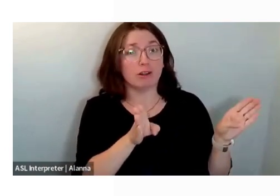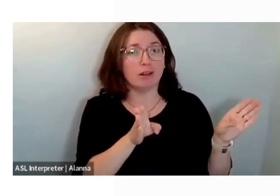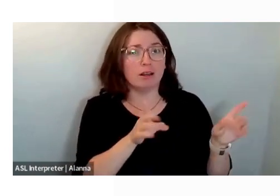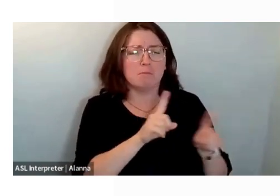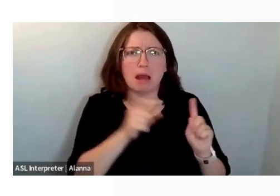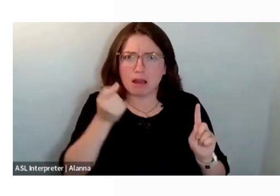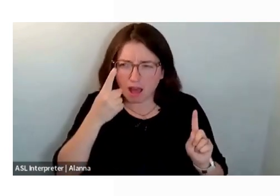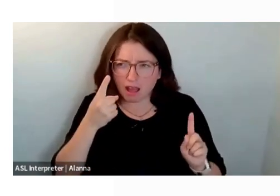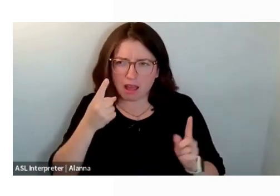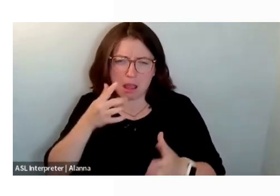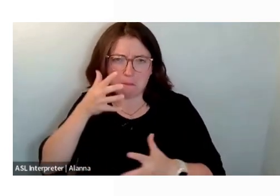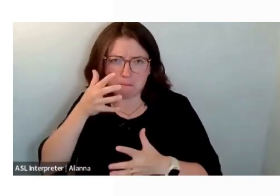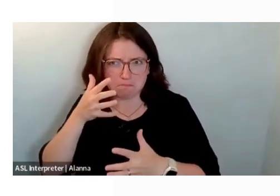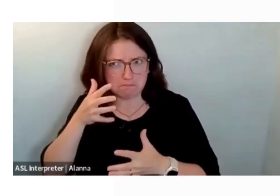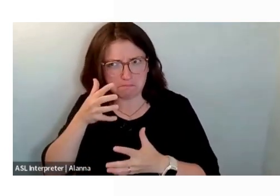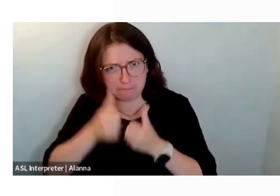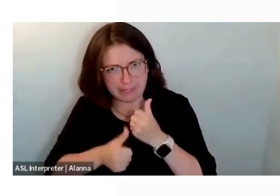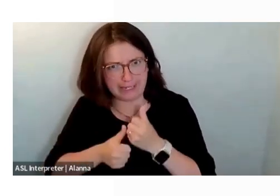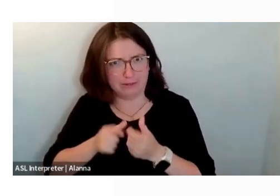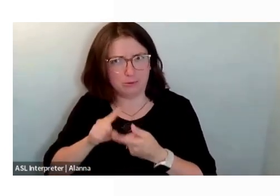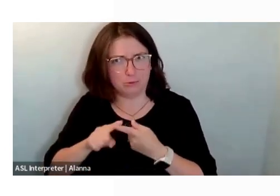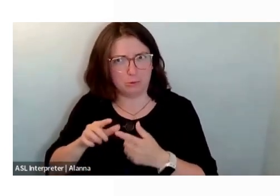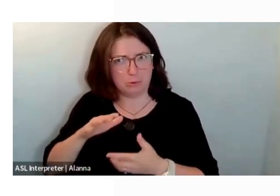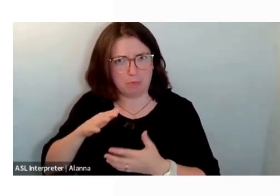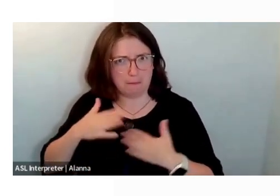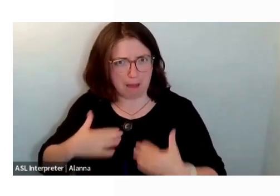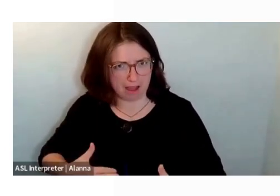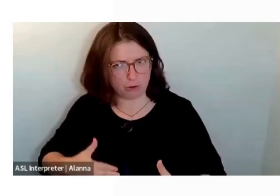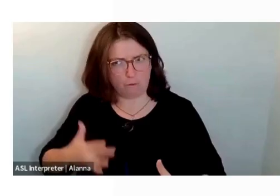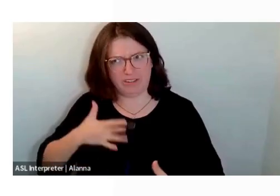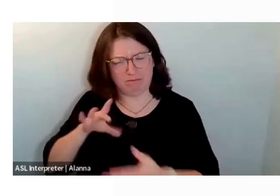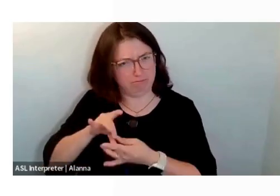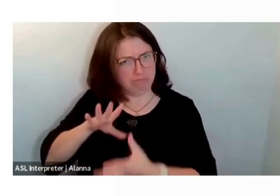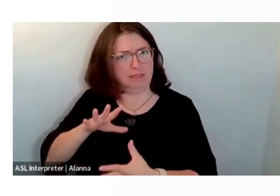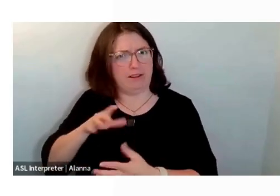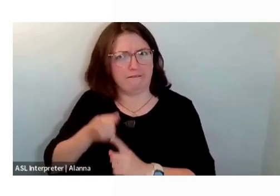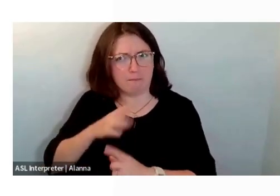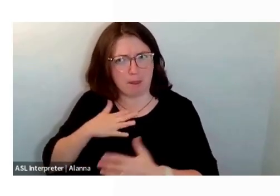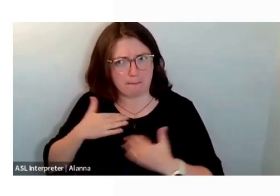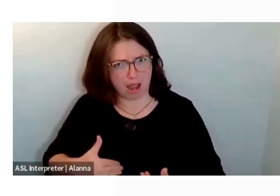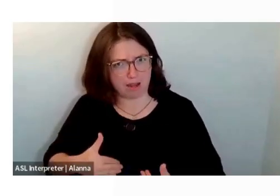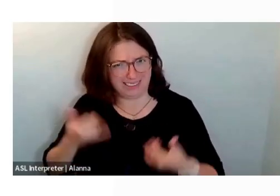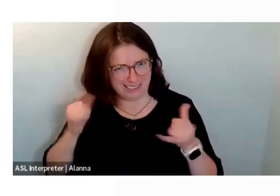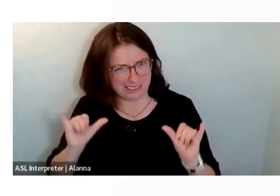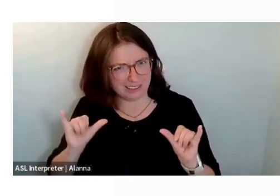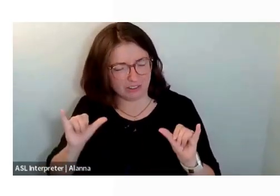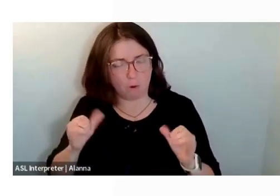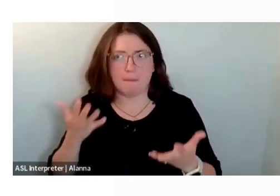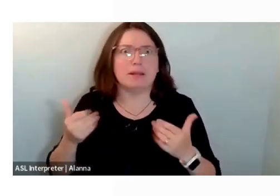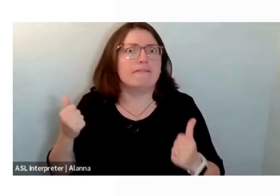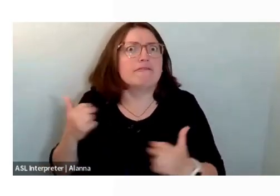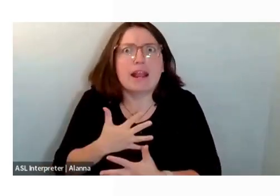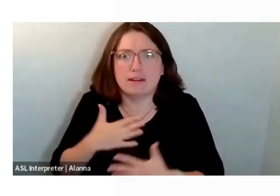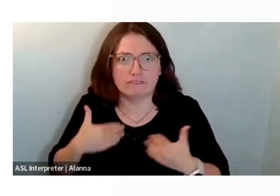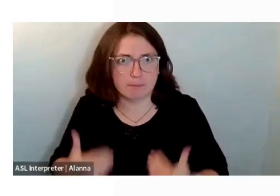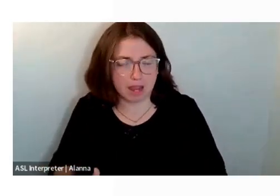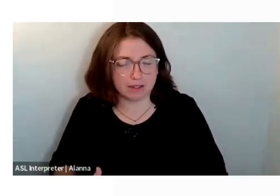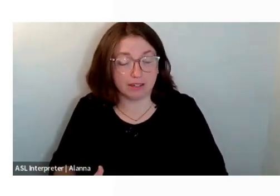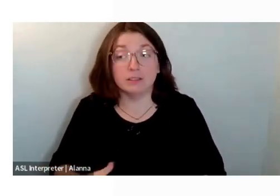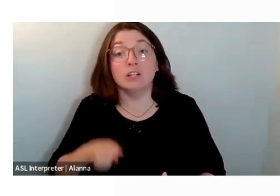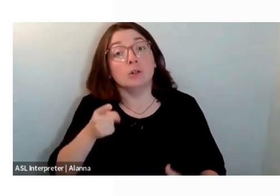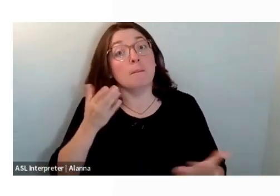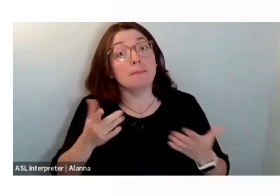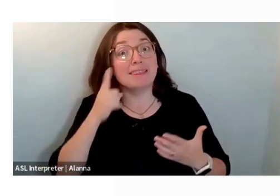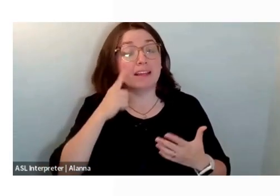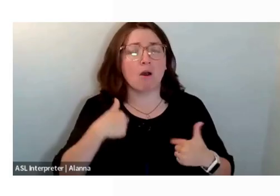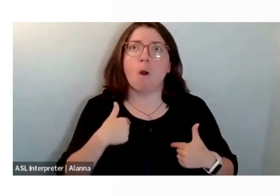pretty angry at their body and disconnected from it or afraid of it. You can think, I'm grateful to be alive,